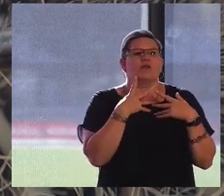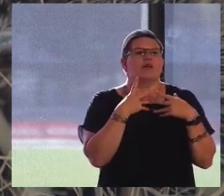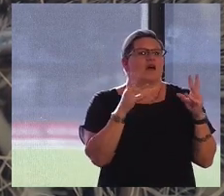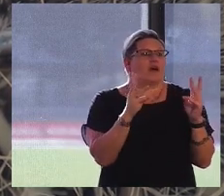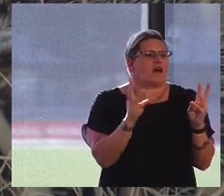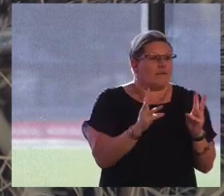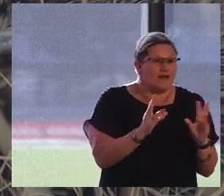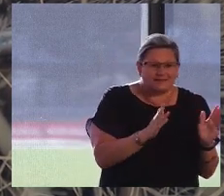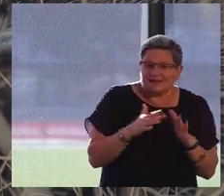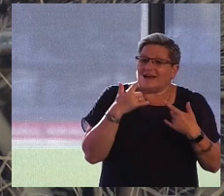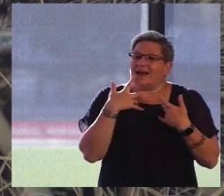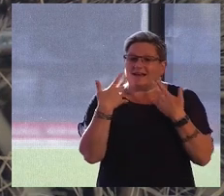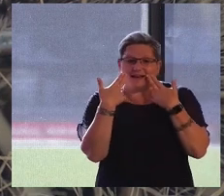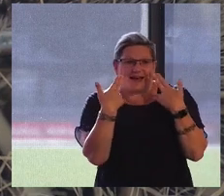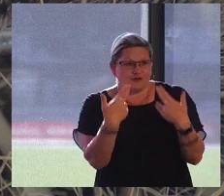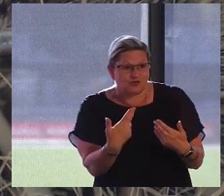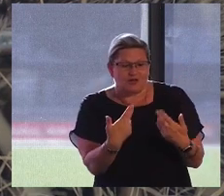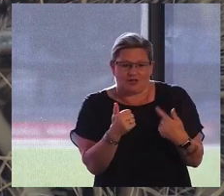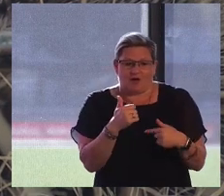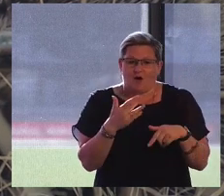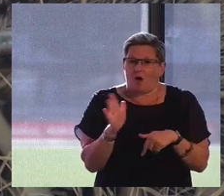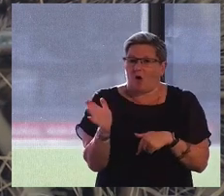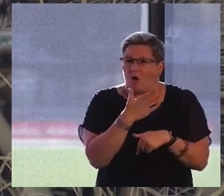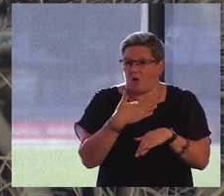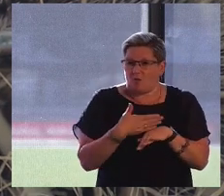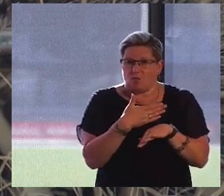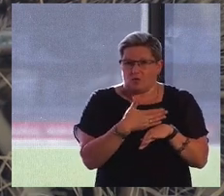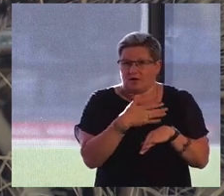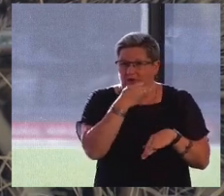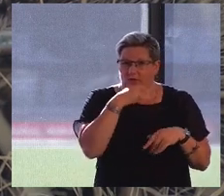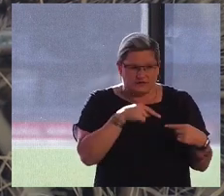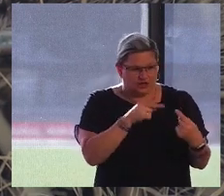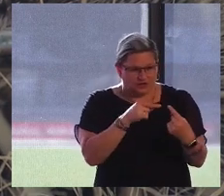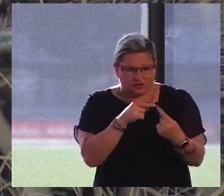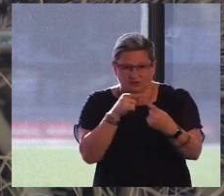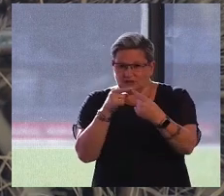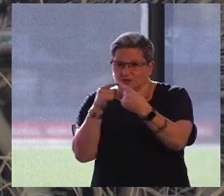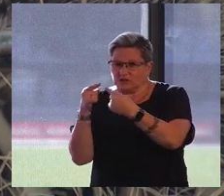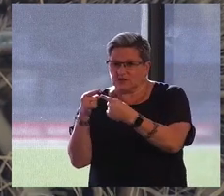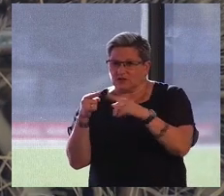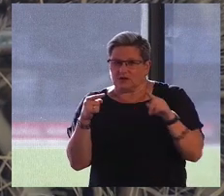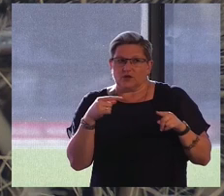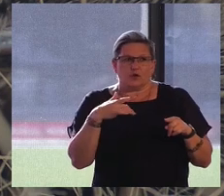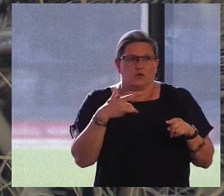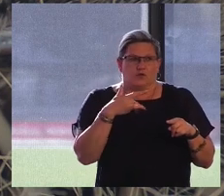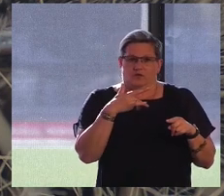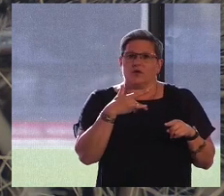that we face in our work and that we will face over the course of our lifetimes, we're going to be thrown a lot